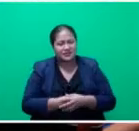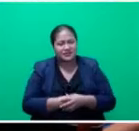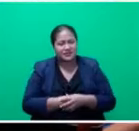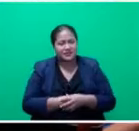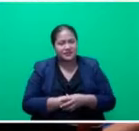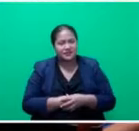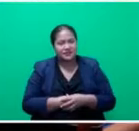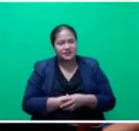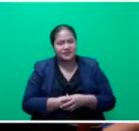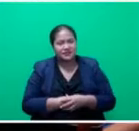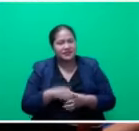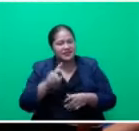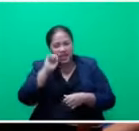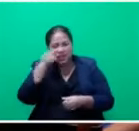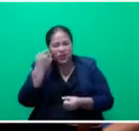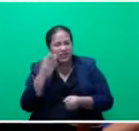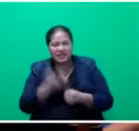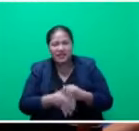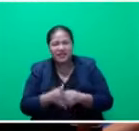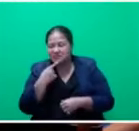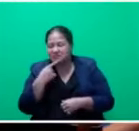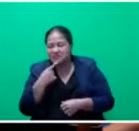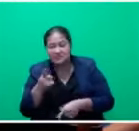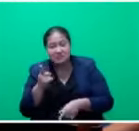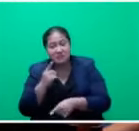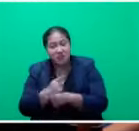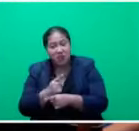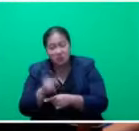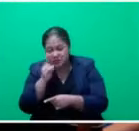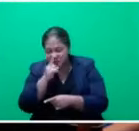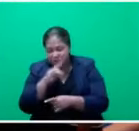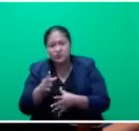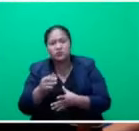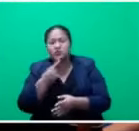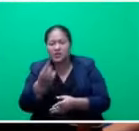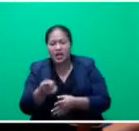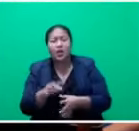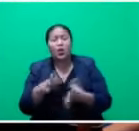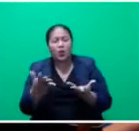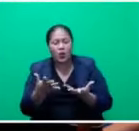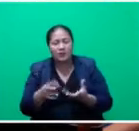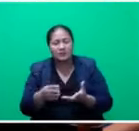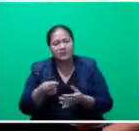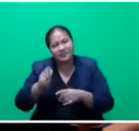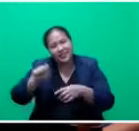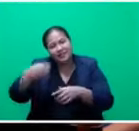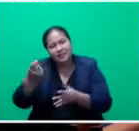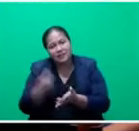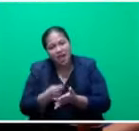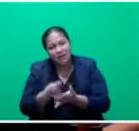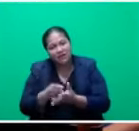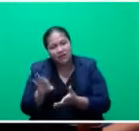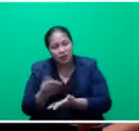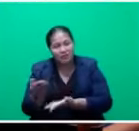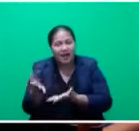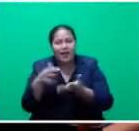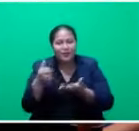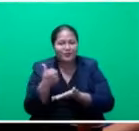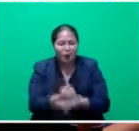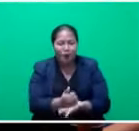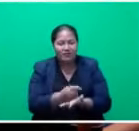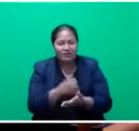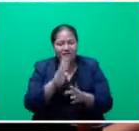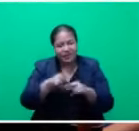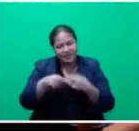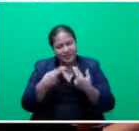meal is coming from. Instead, they make new laws for the NGOs, Mr. Speaker, and charities. All the